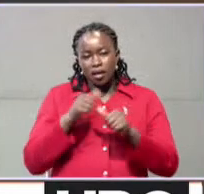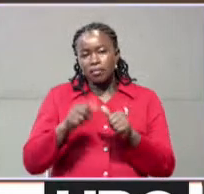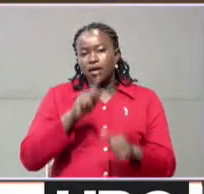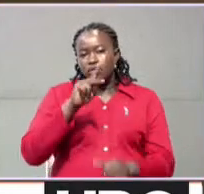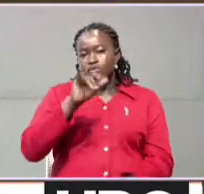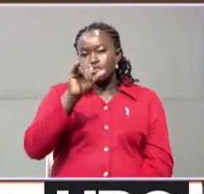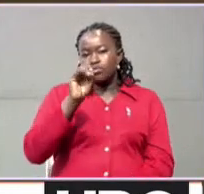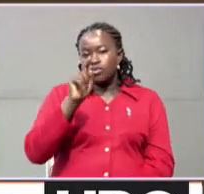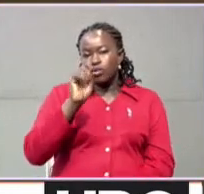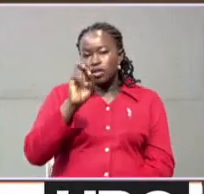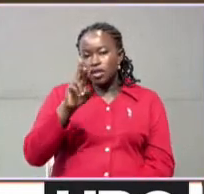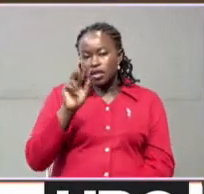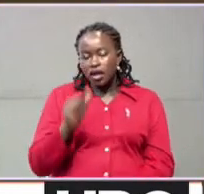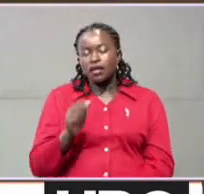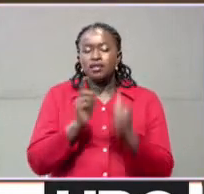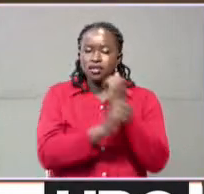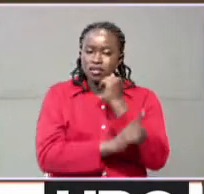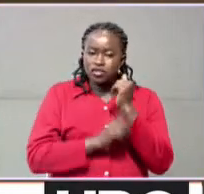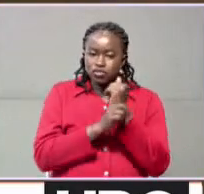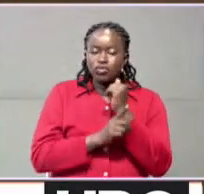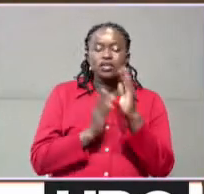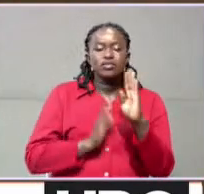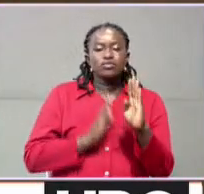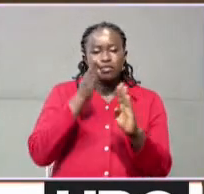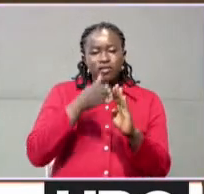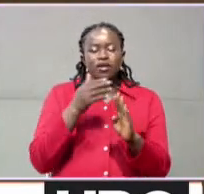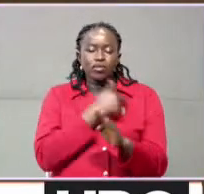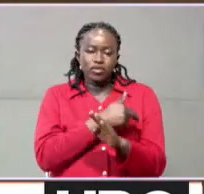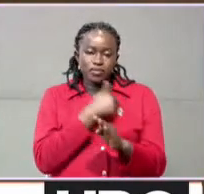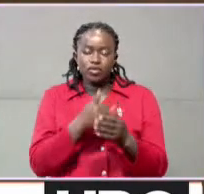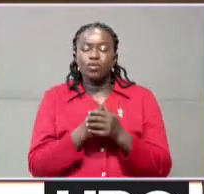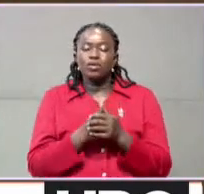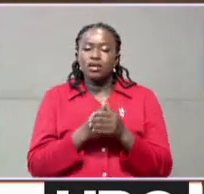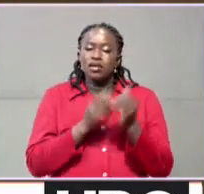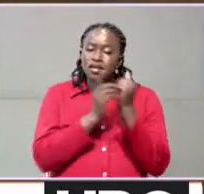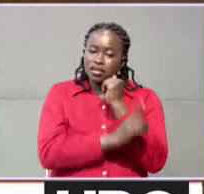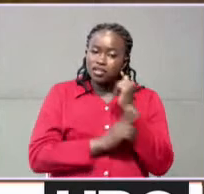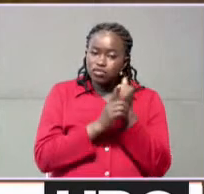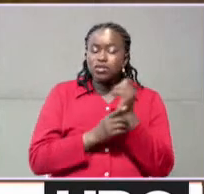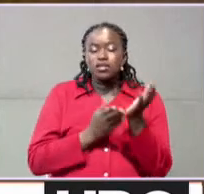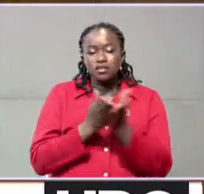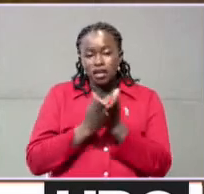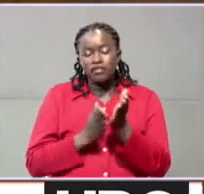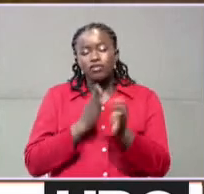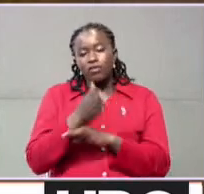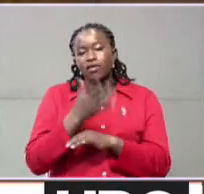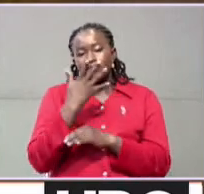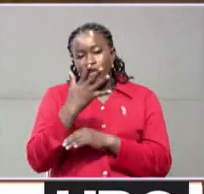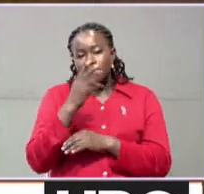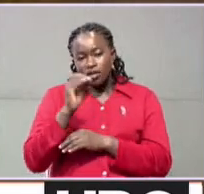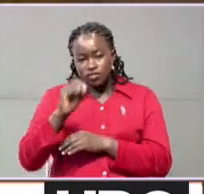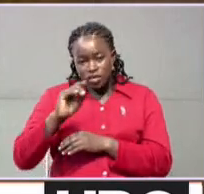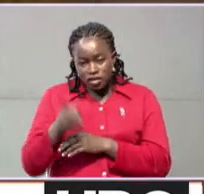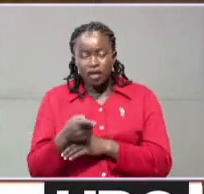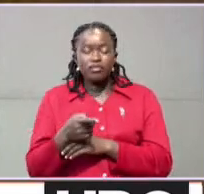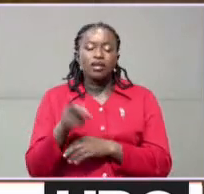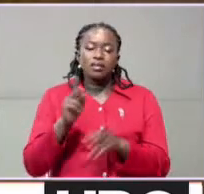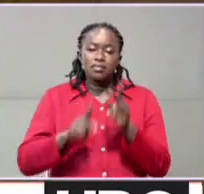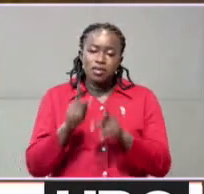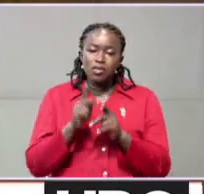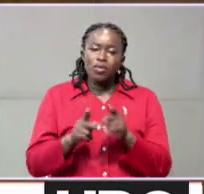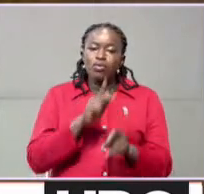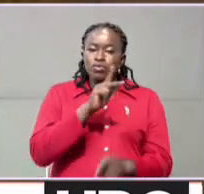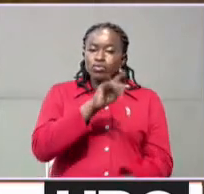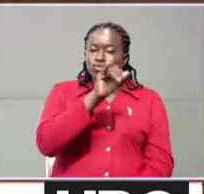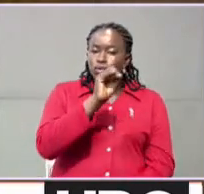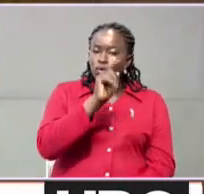3 fire hospital this hospital serves over 500 000 people not only limited to jotella but